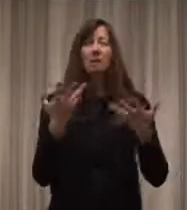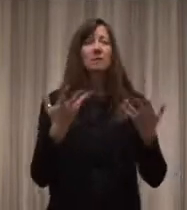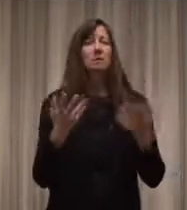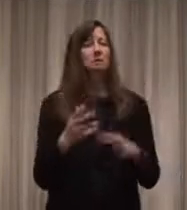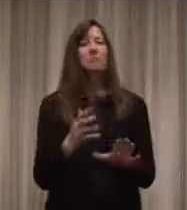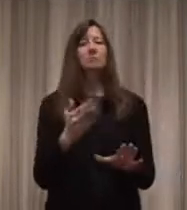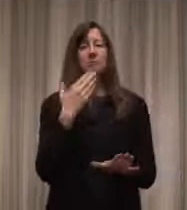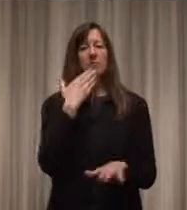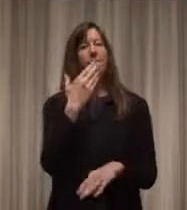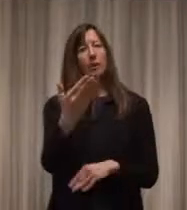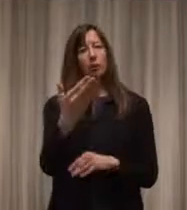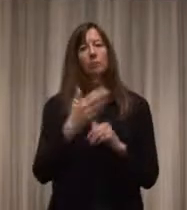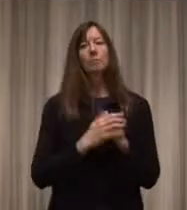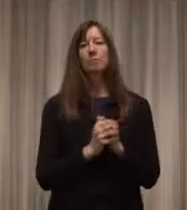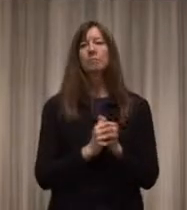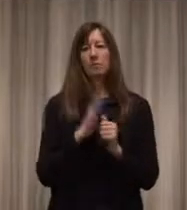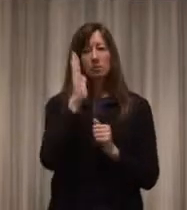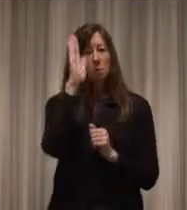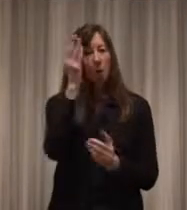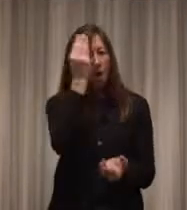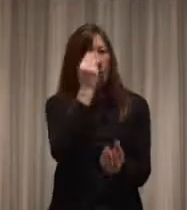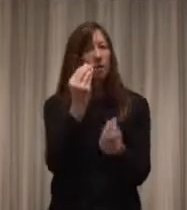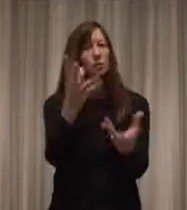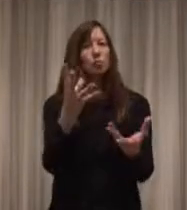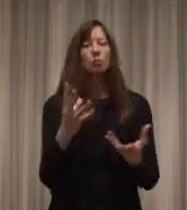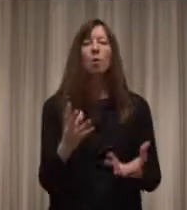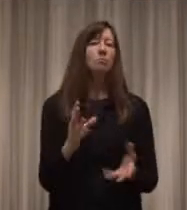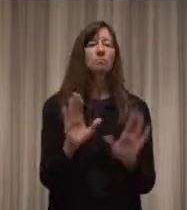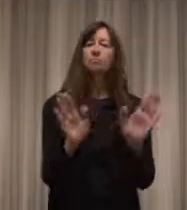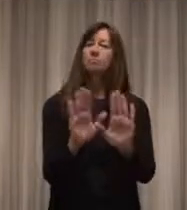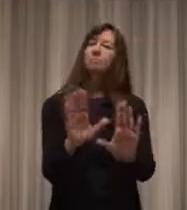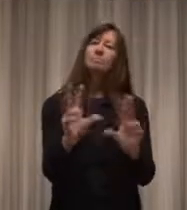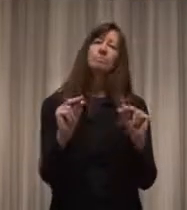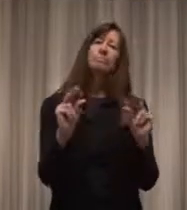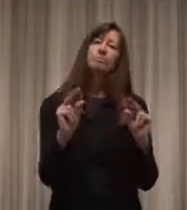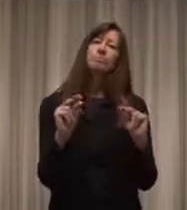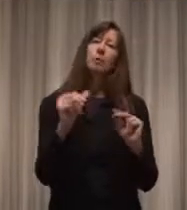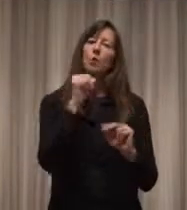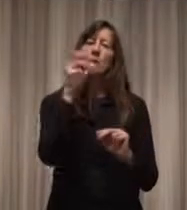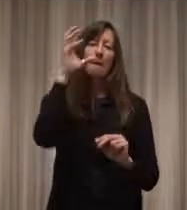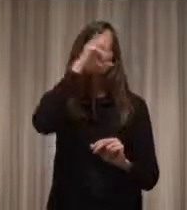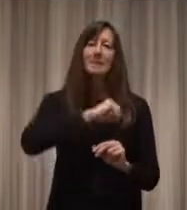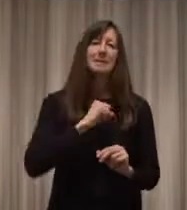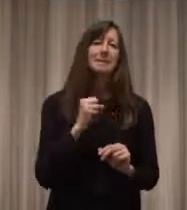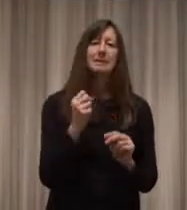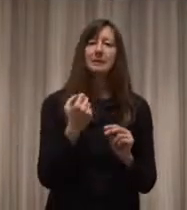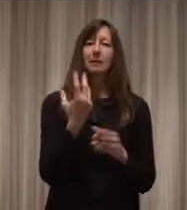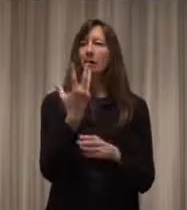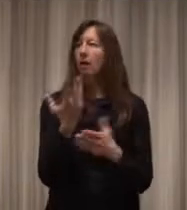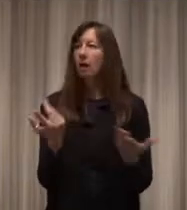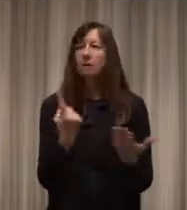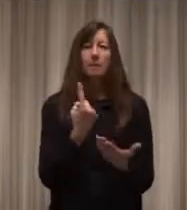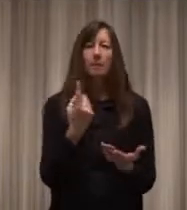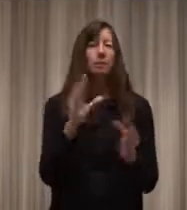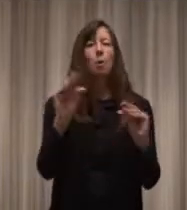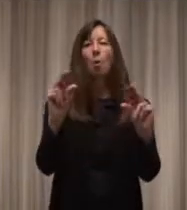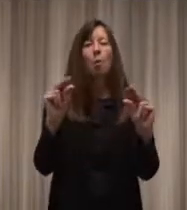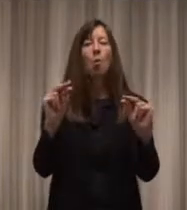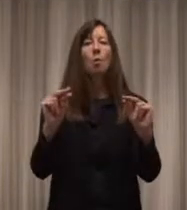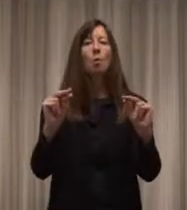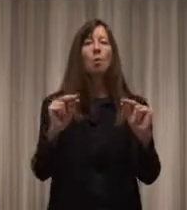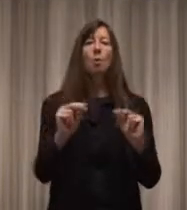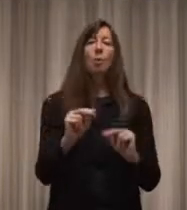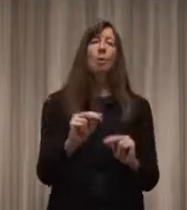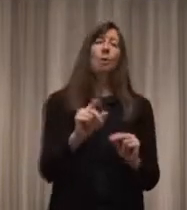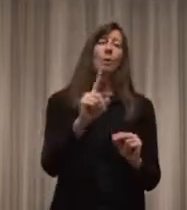but ma'am, you're not missing anything. The reality is although tens of thousands of people are eligible per